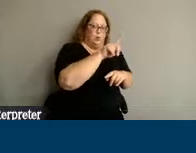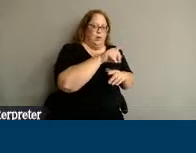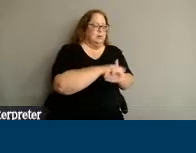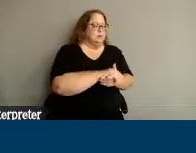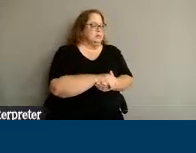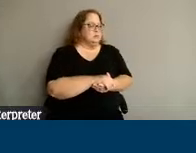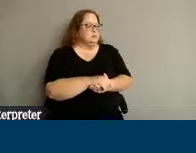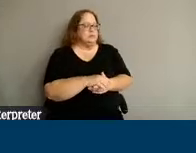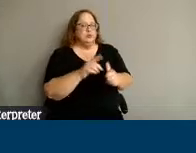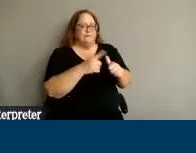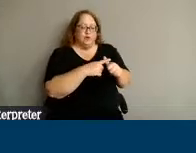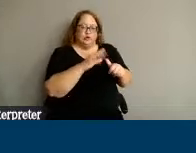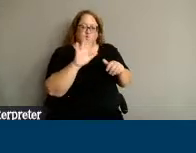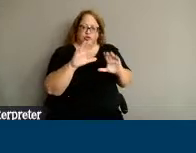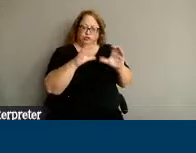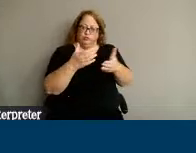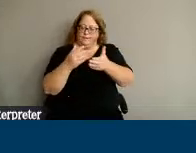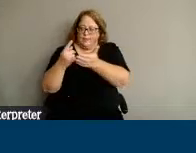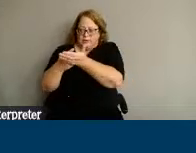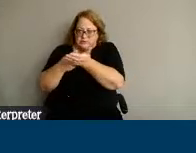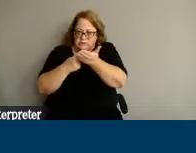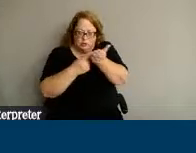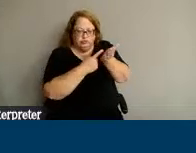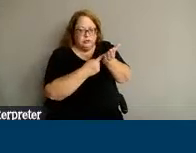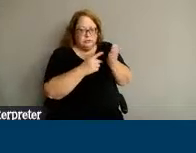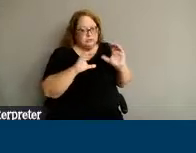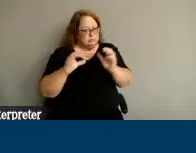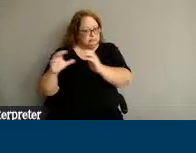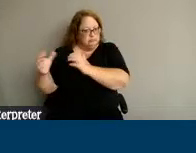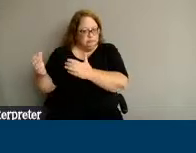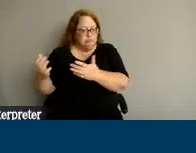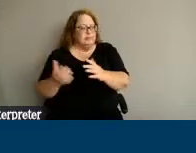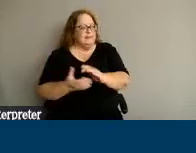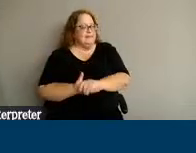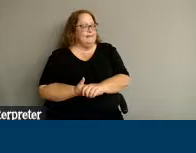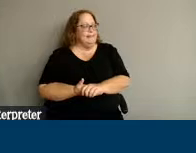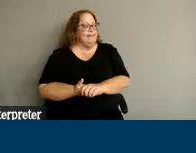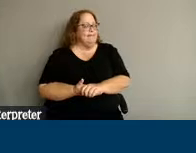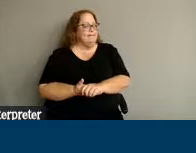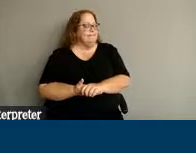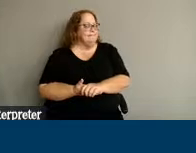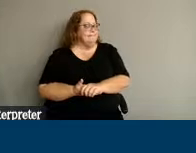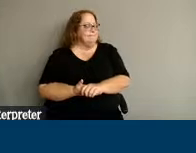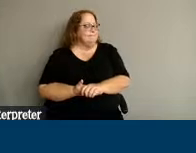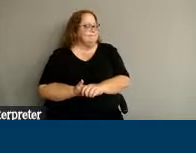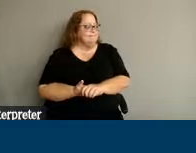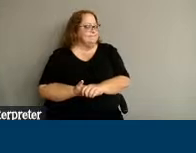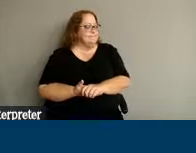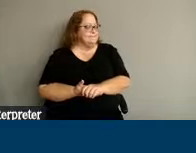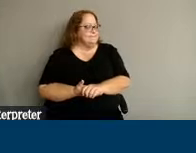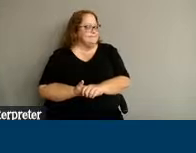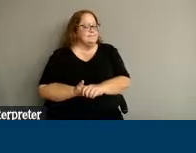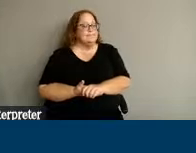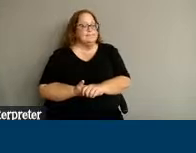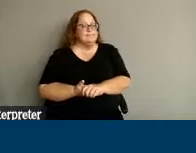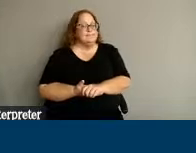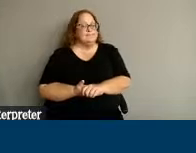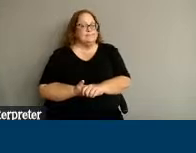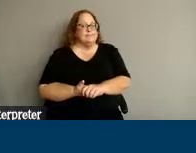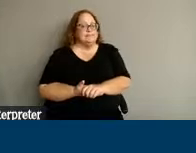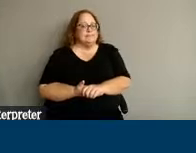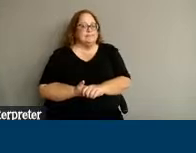So first, have conversations with your group, your partners. Found with you, observe.